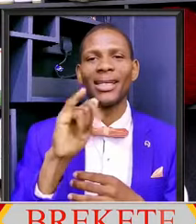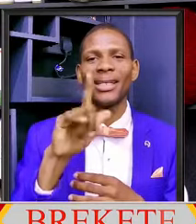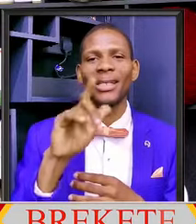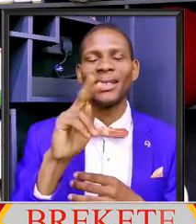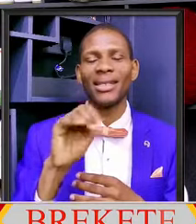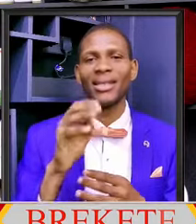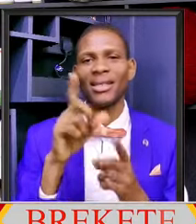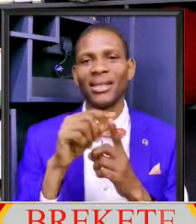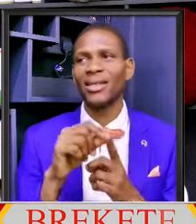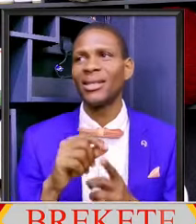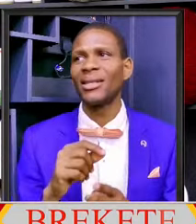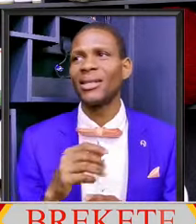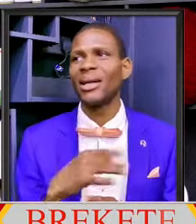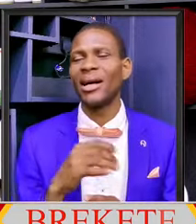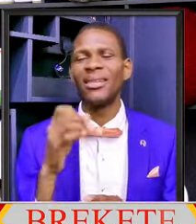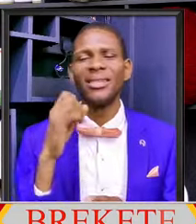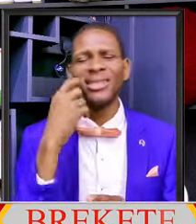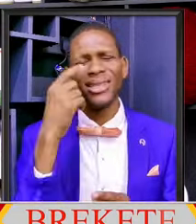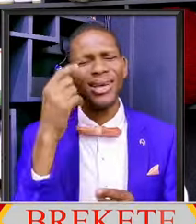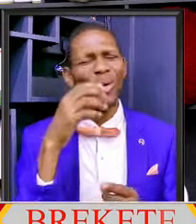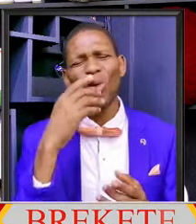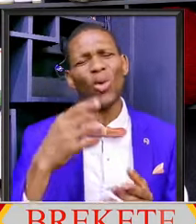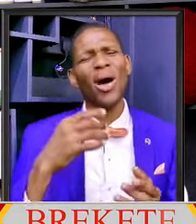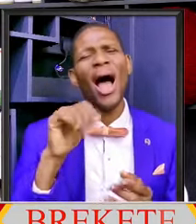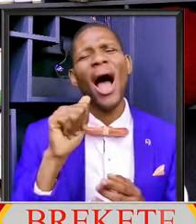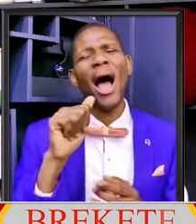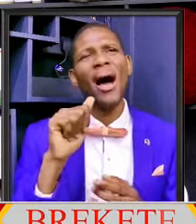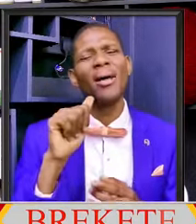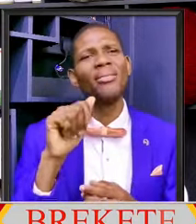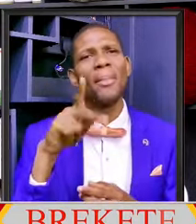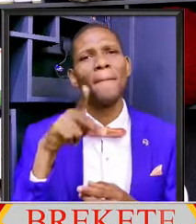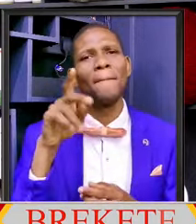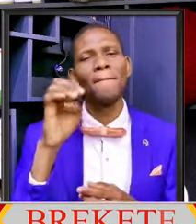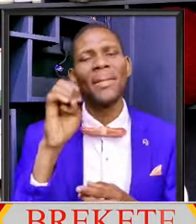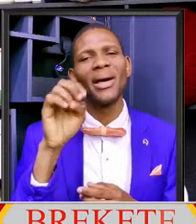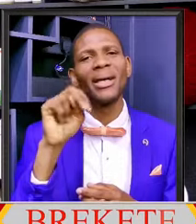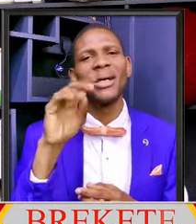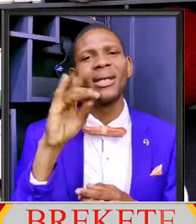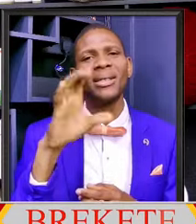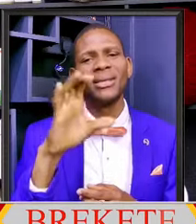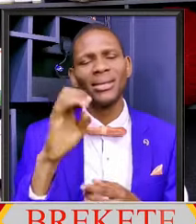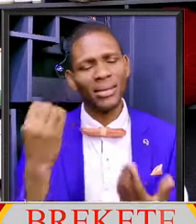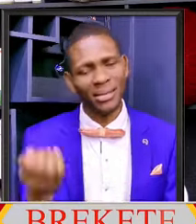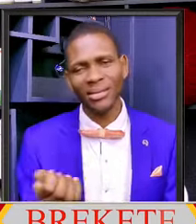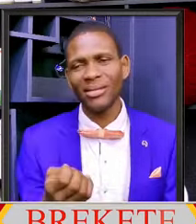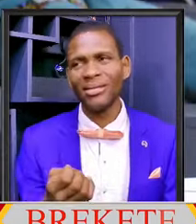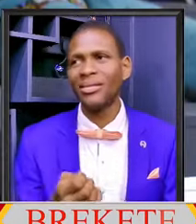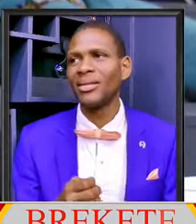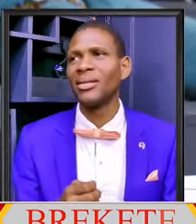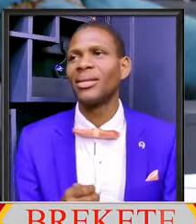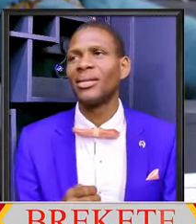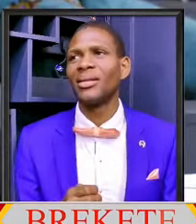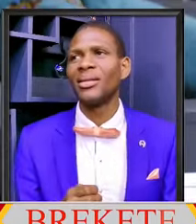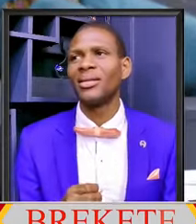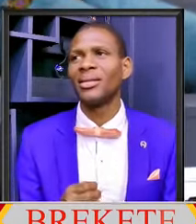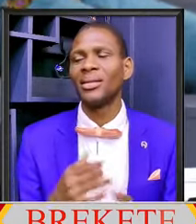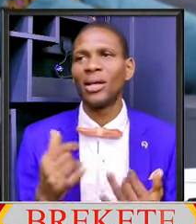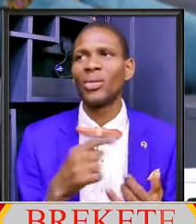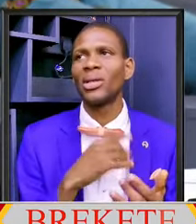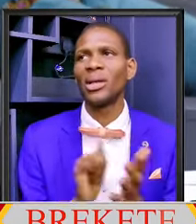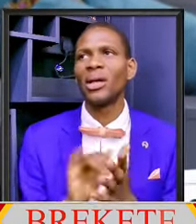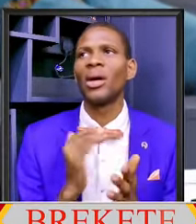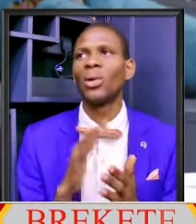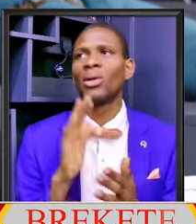You go here, my mole. Appendix na demuna. Appendix don't come. Because, but we were, our